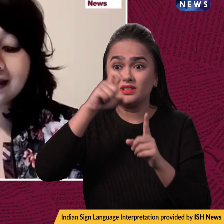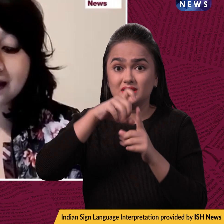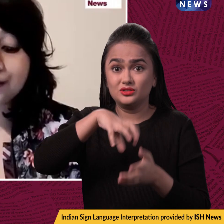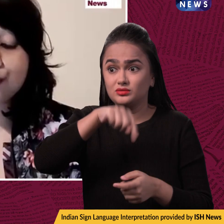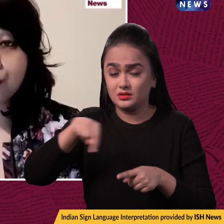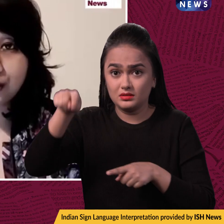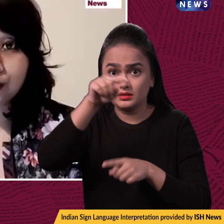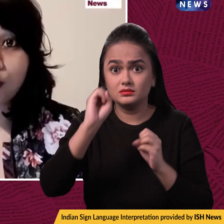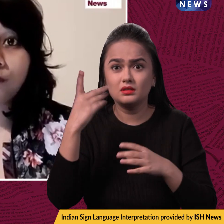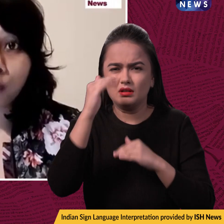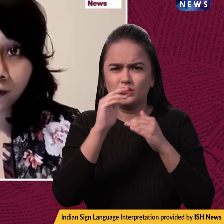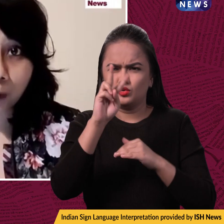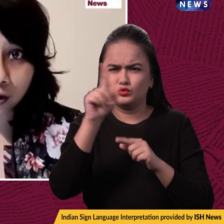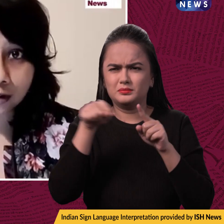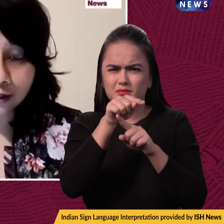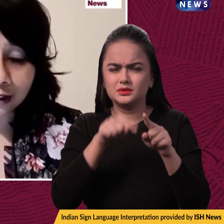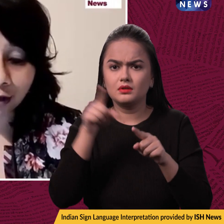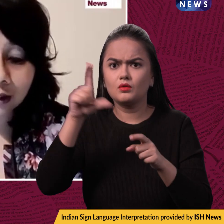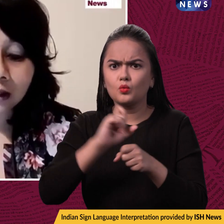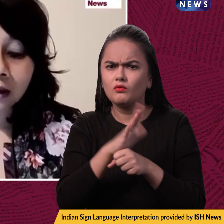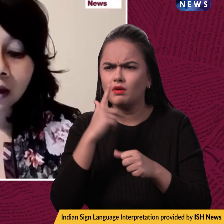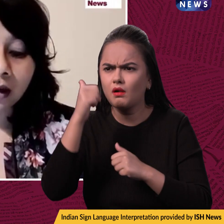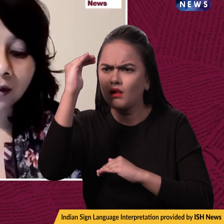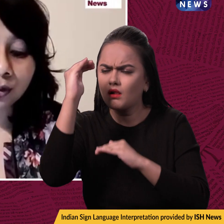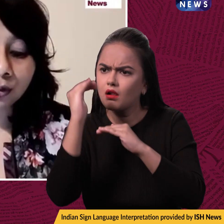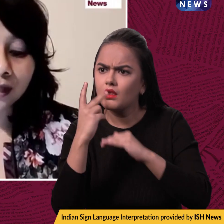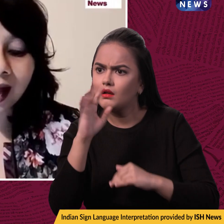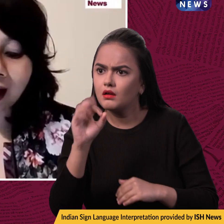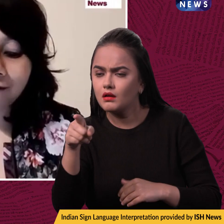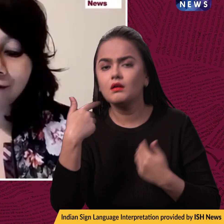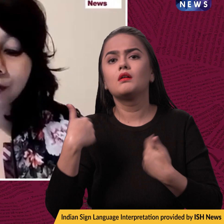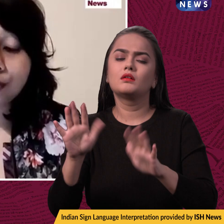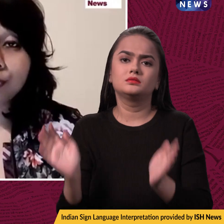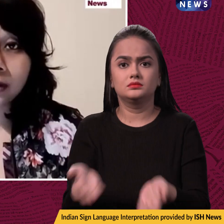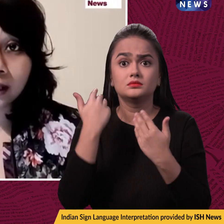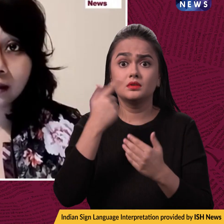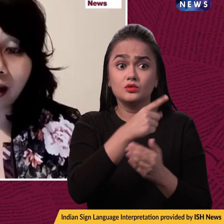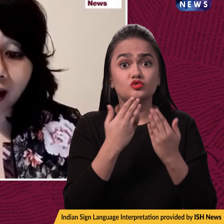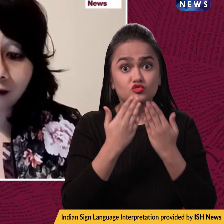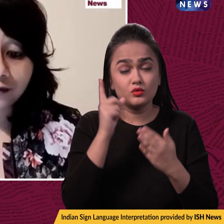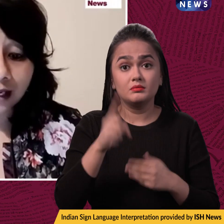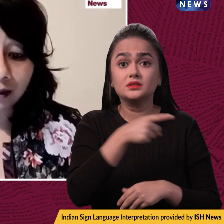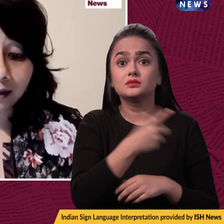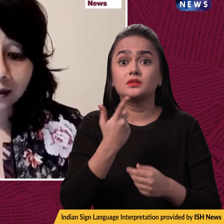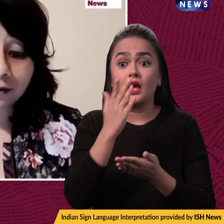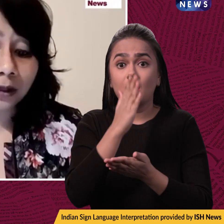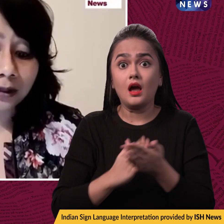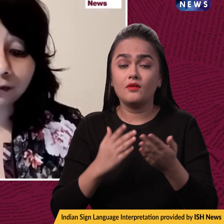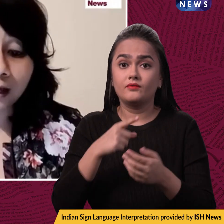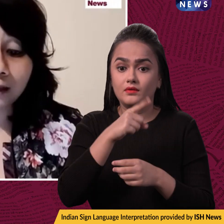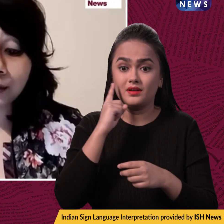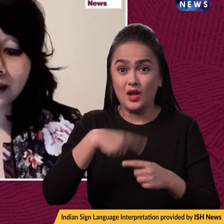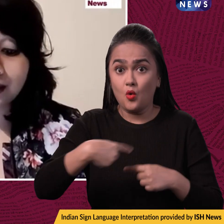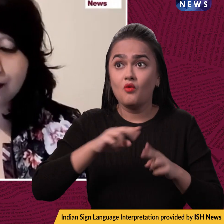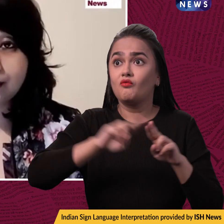there is less than 2% of COVID positivity rate. Schools have to conduct half-day classes from Monday